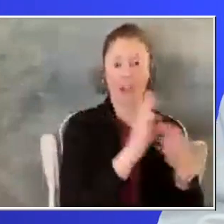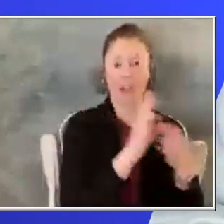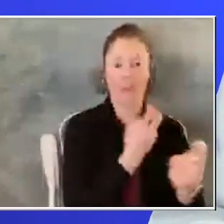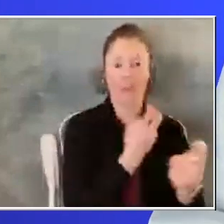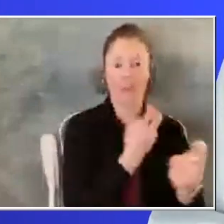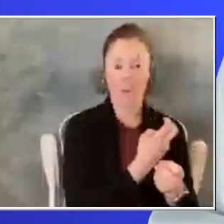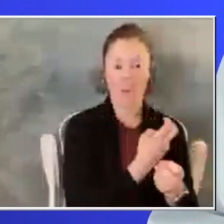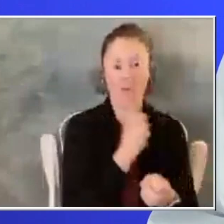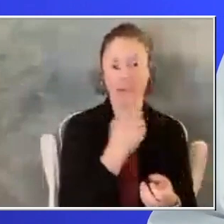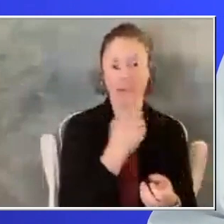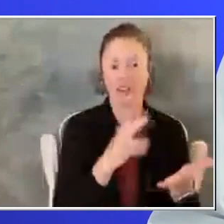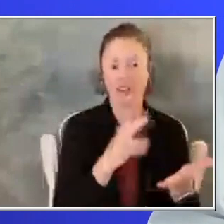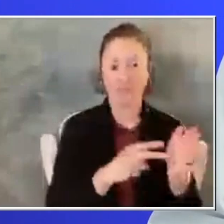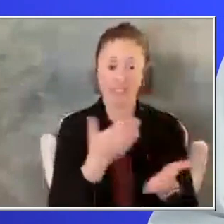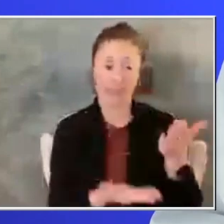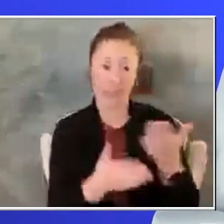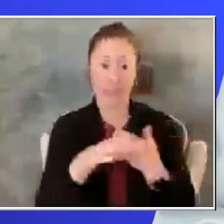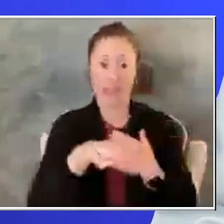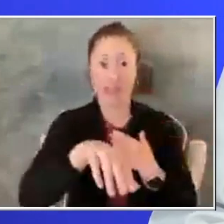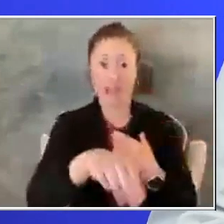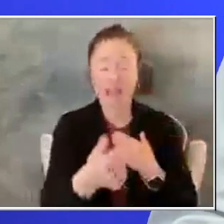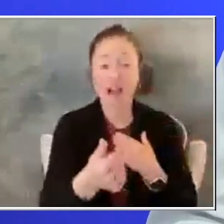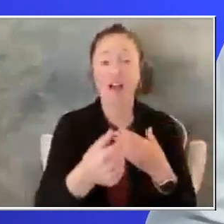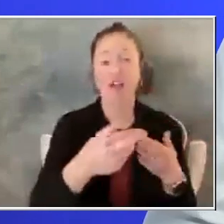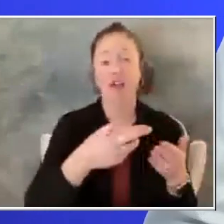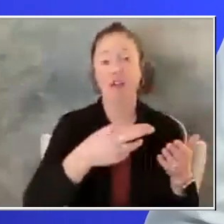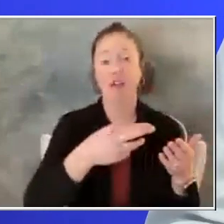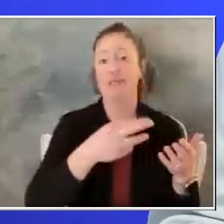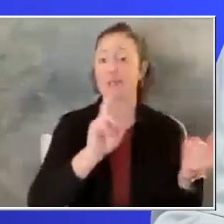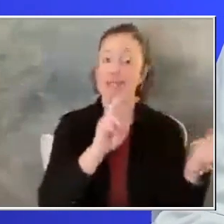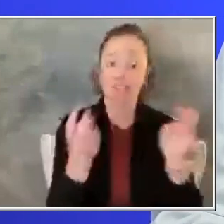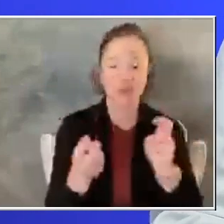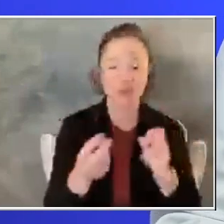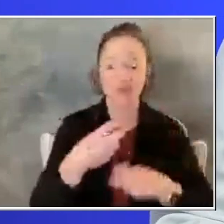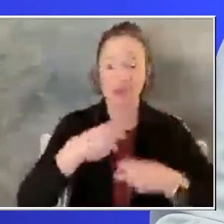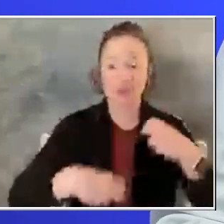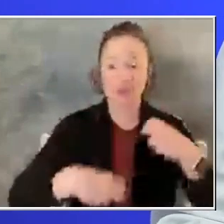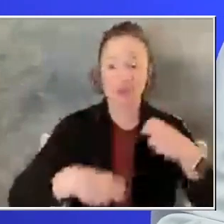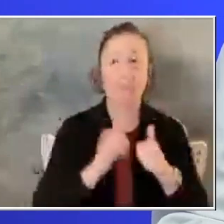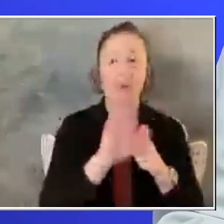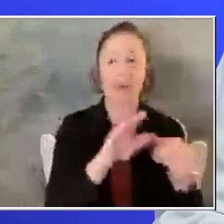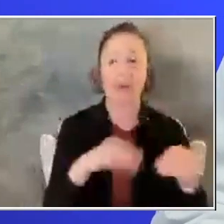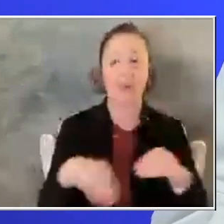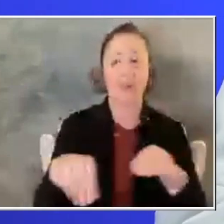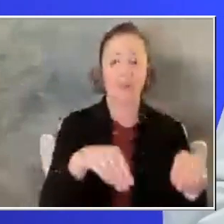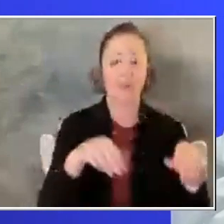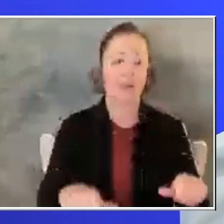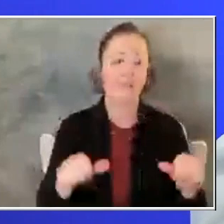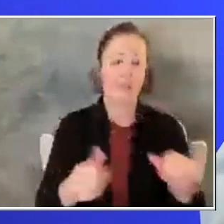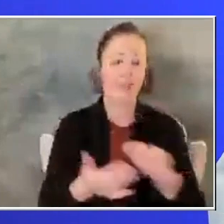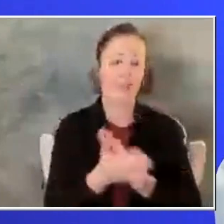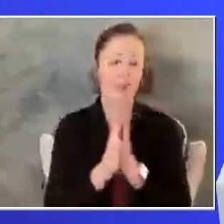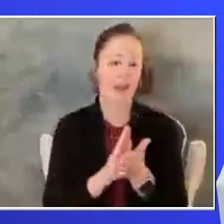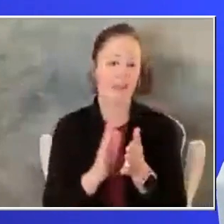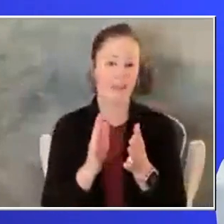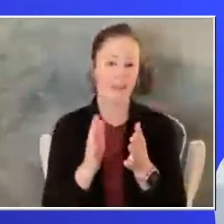lead to other downstream consequences for their ability to move and their ability to be independent. And so